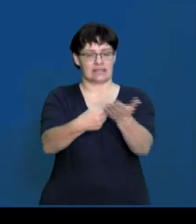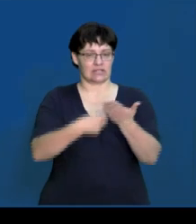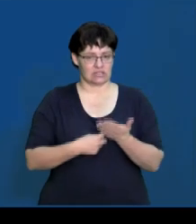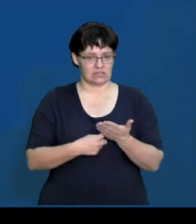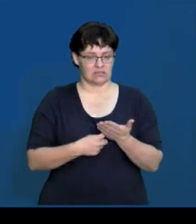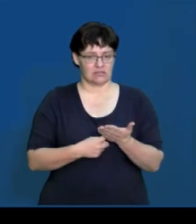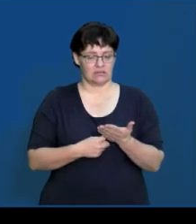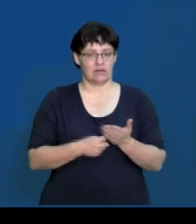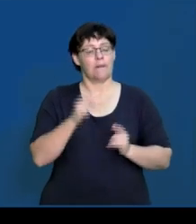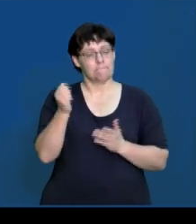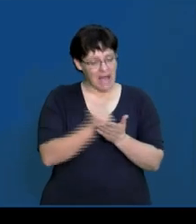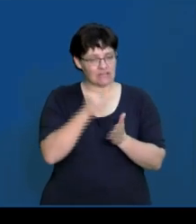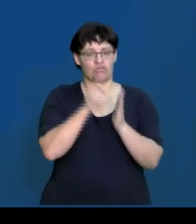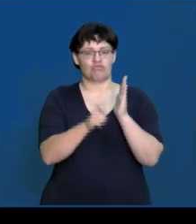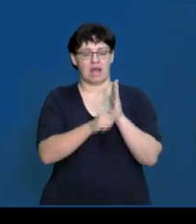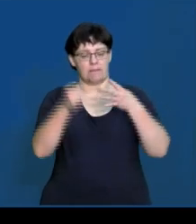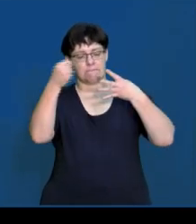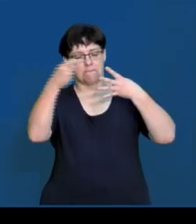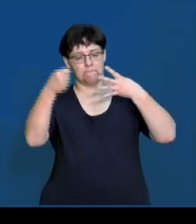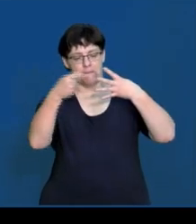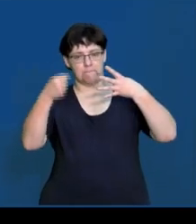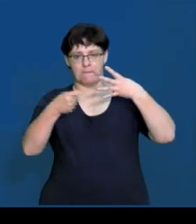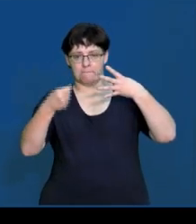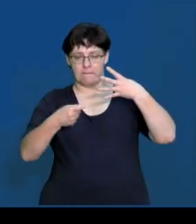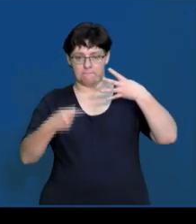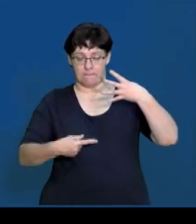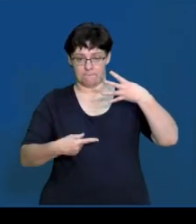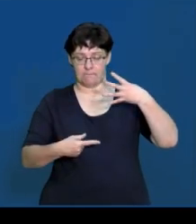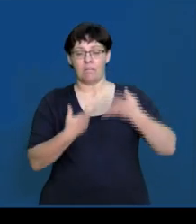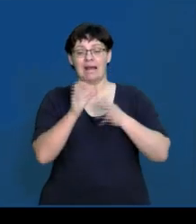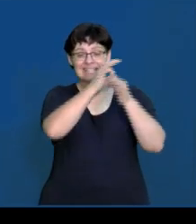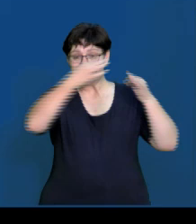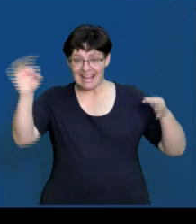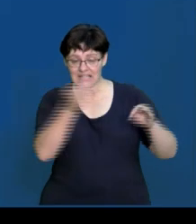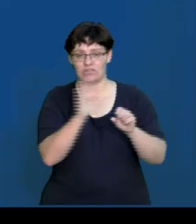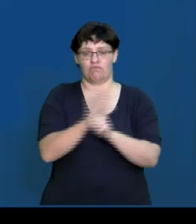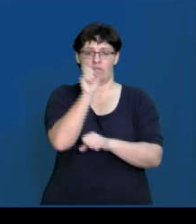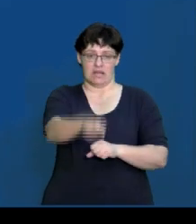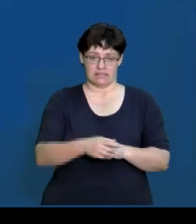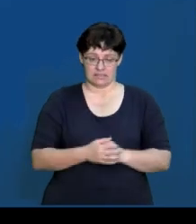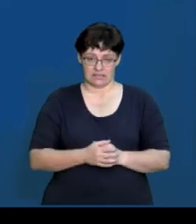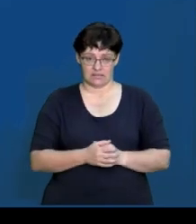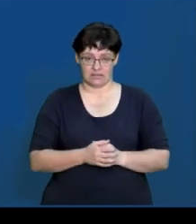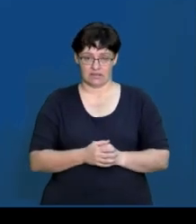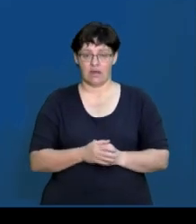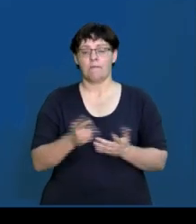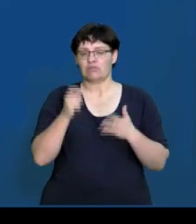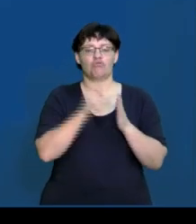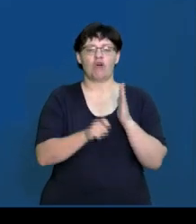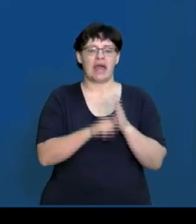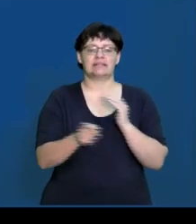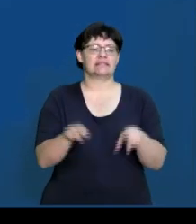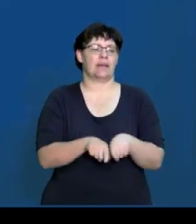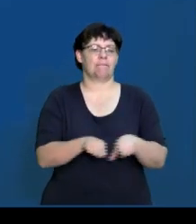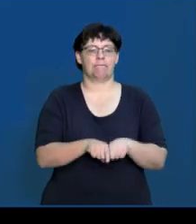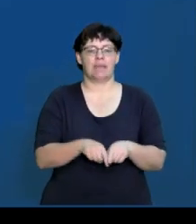discussions should be written in a point and in a bullet form in full sentences. Please do not write like you're writing